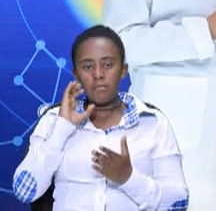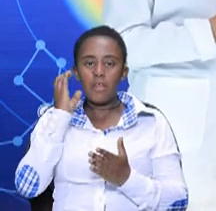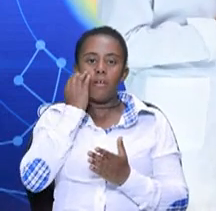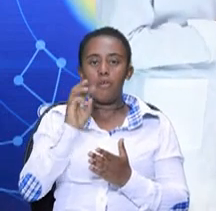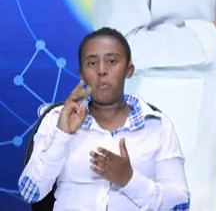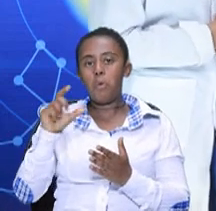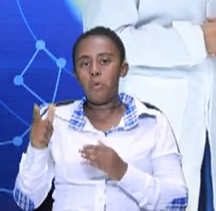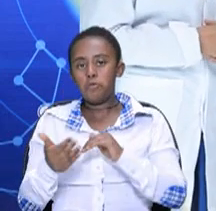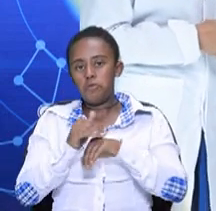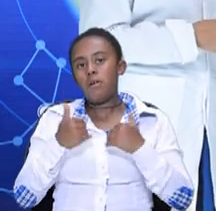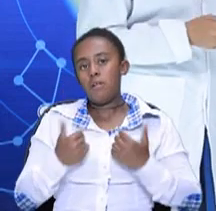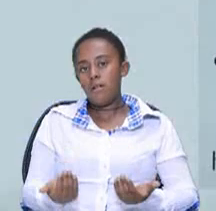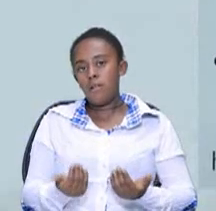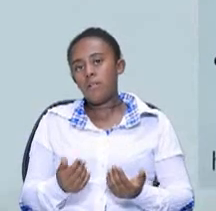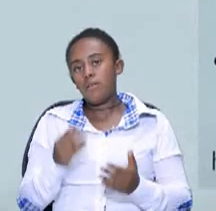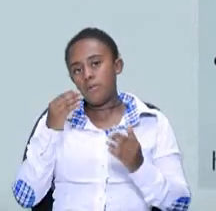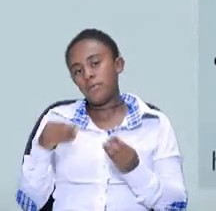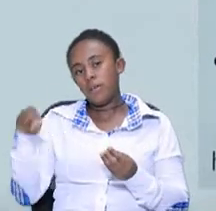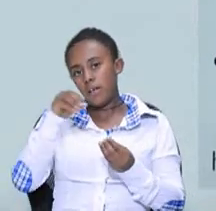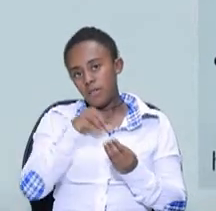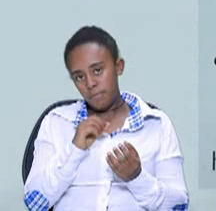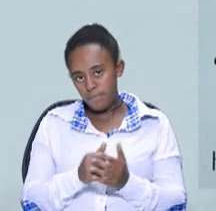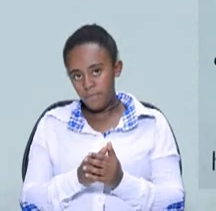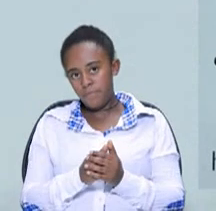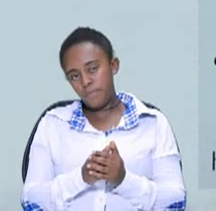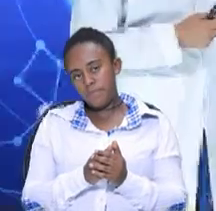wall. In addition to this,